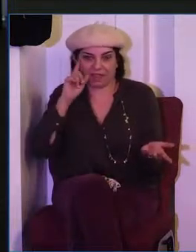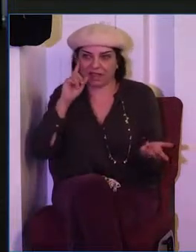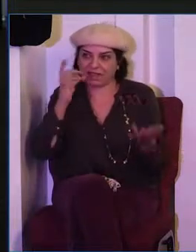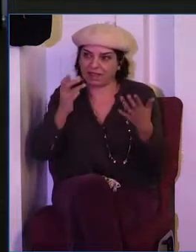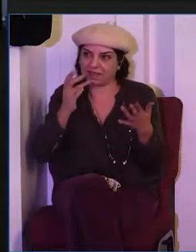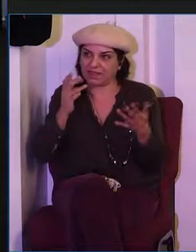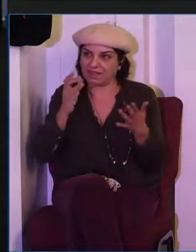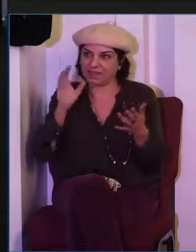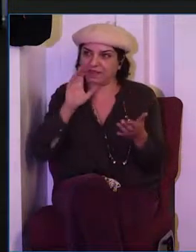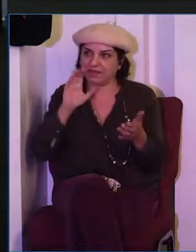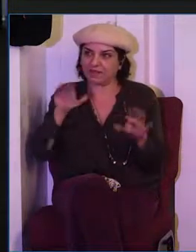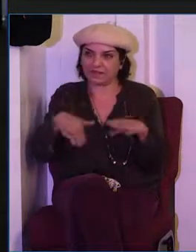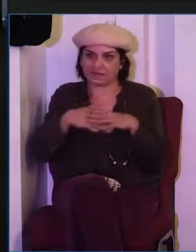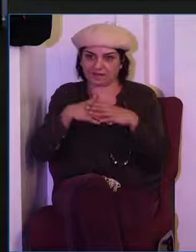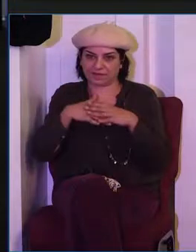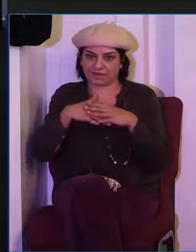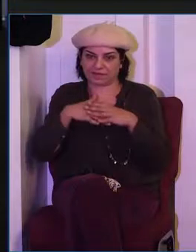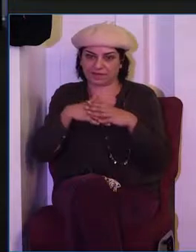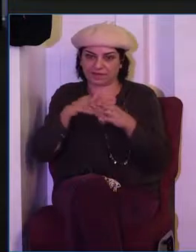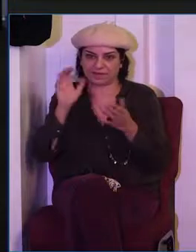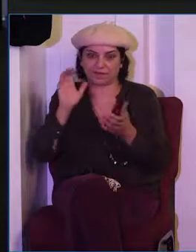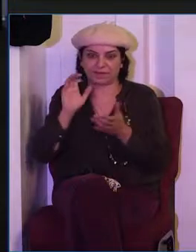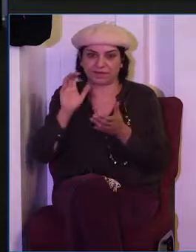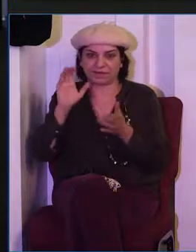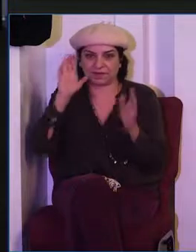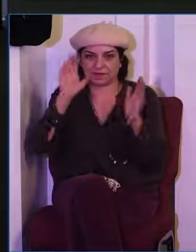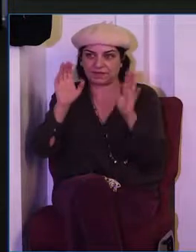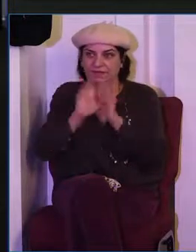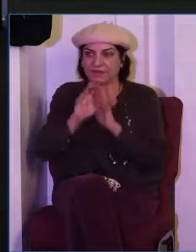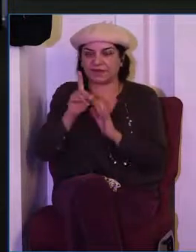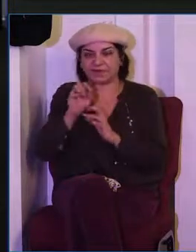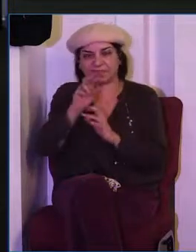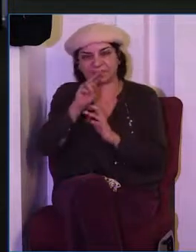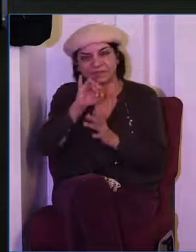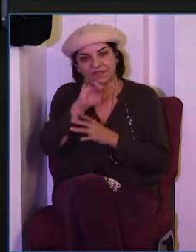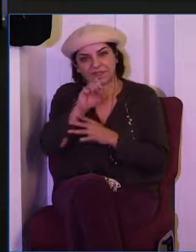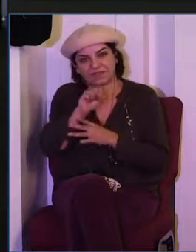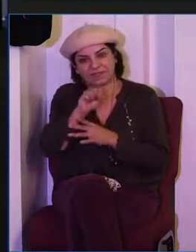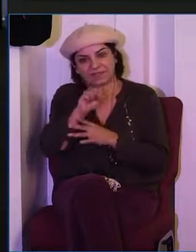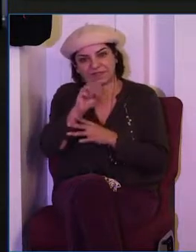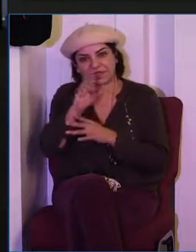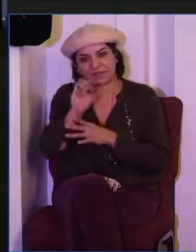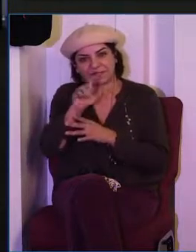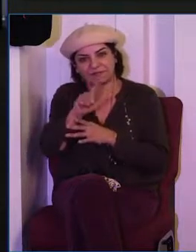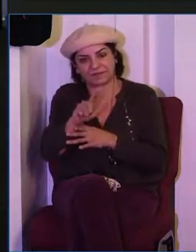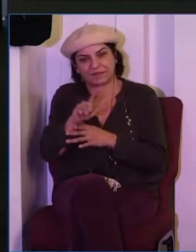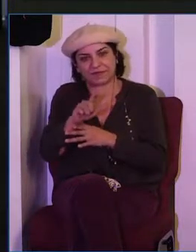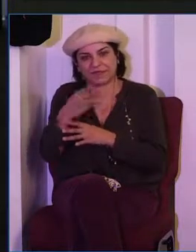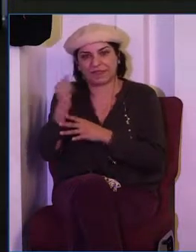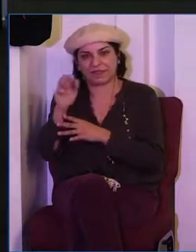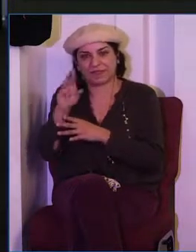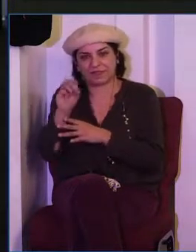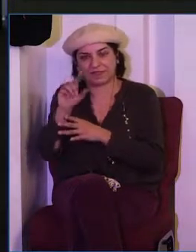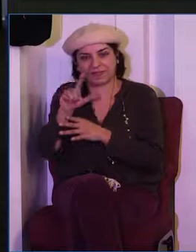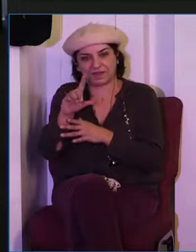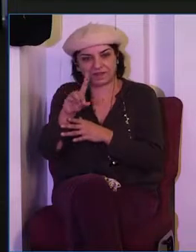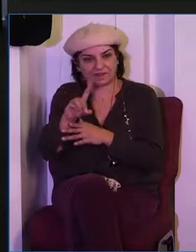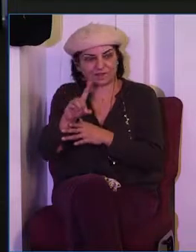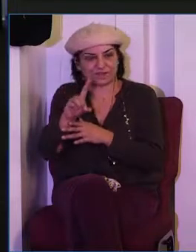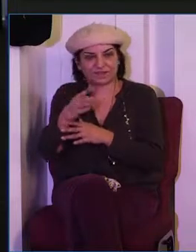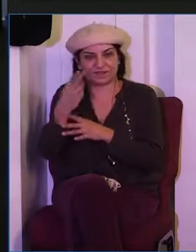picture. Nice. I think they were wedded right here. This is Dennis Bell and Harold Huckins, who were members of our church